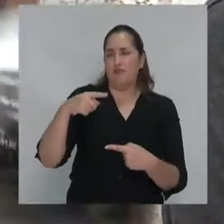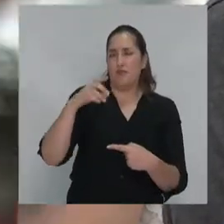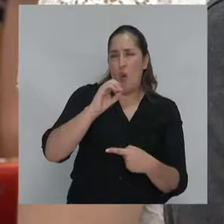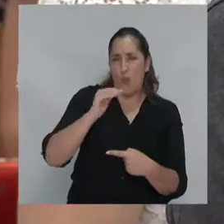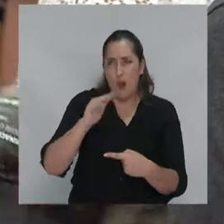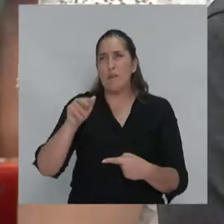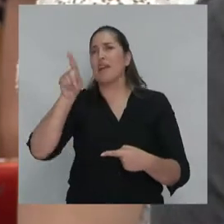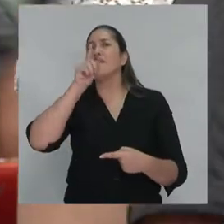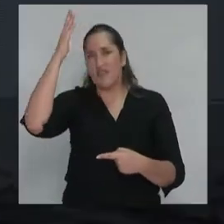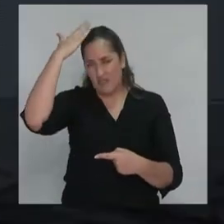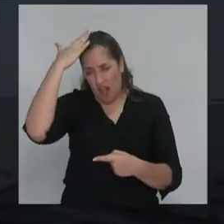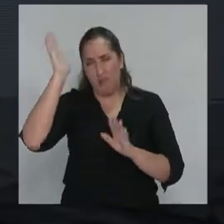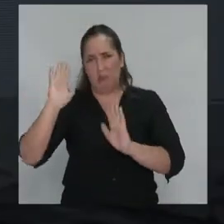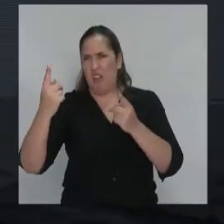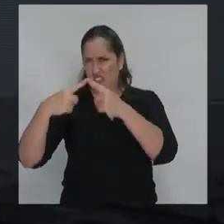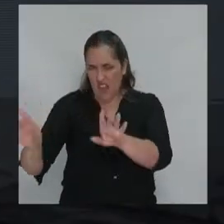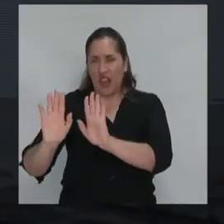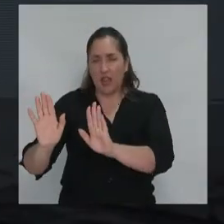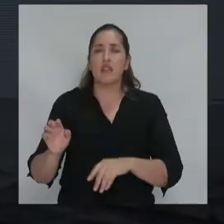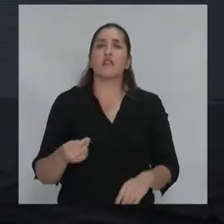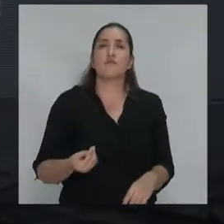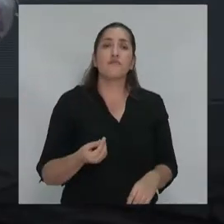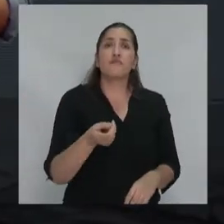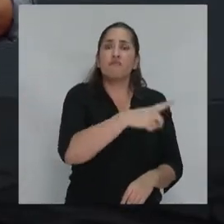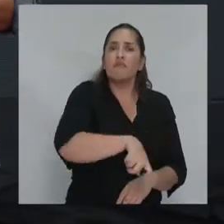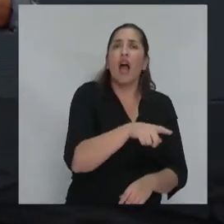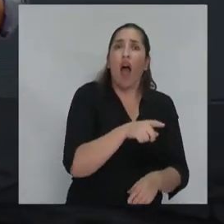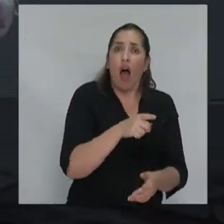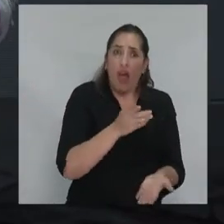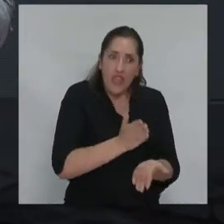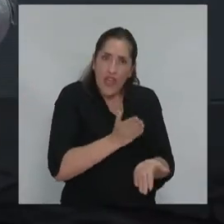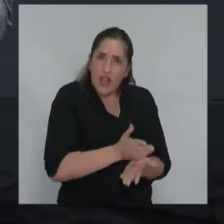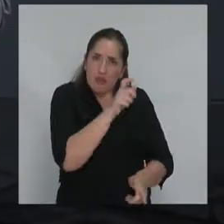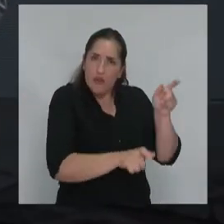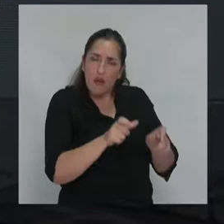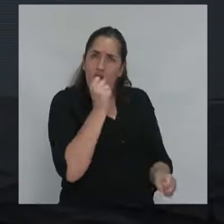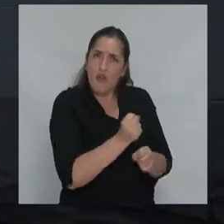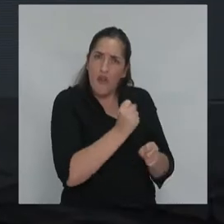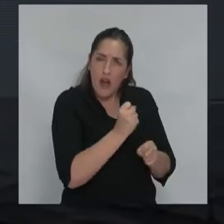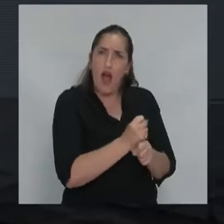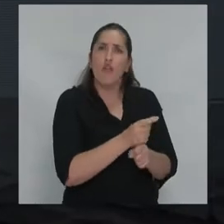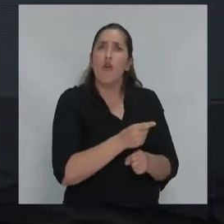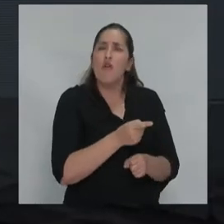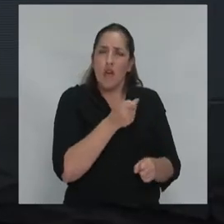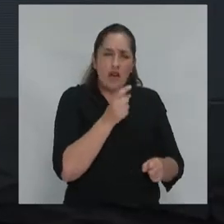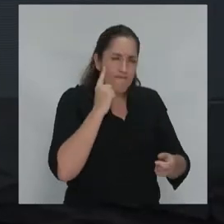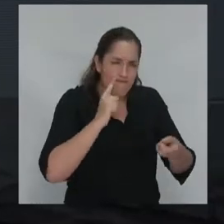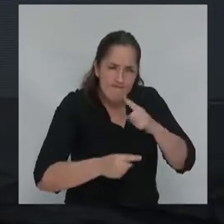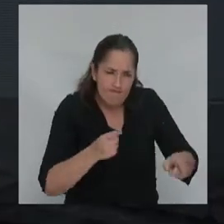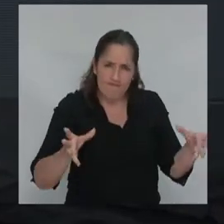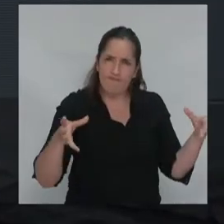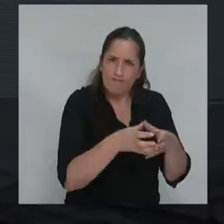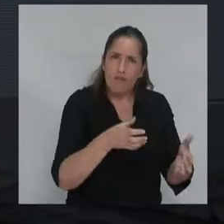Number one, workers' rights to organize. Workers' rights to bargain. Workers' rights to go to work and have rights on the job.